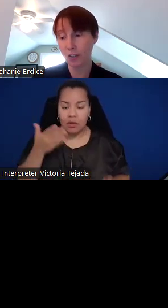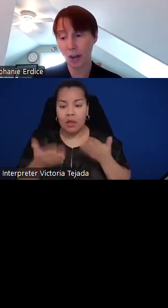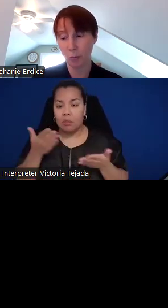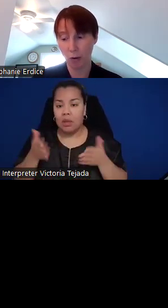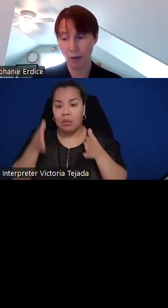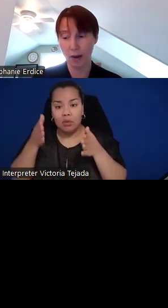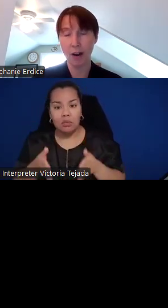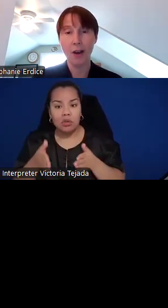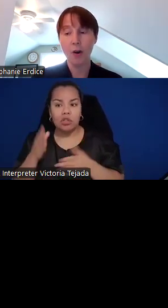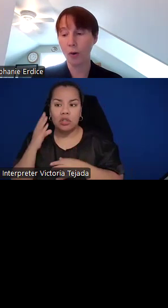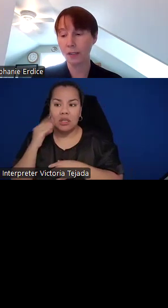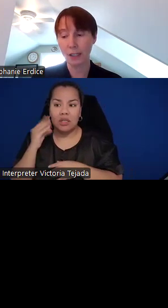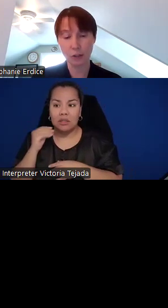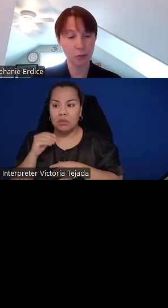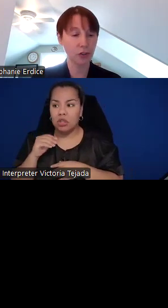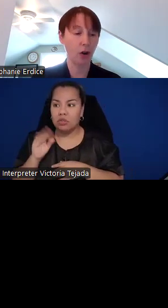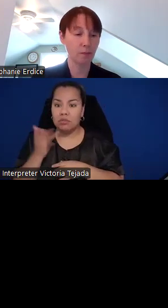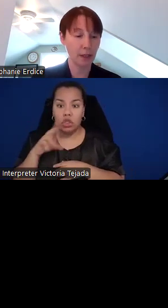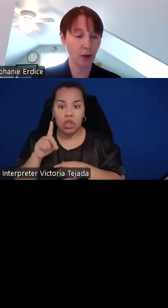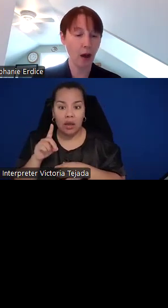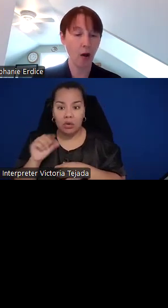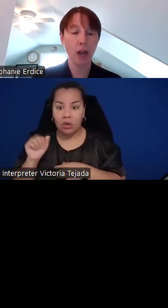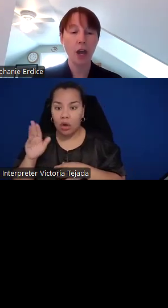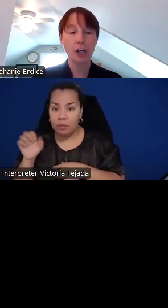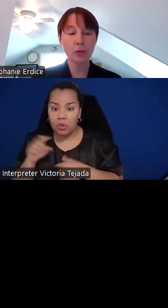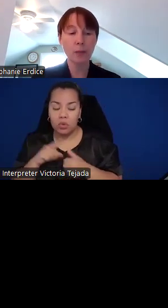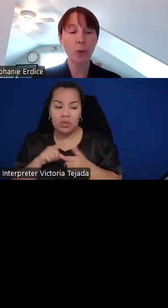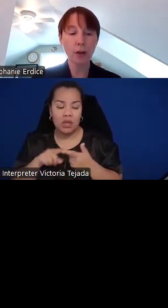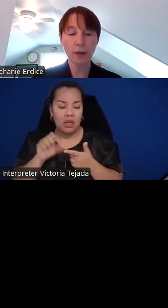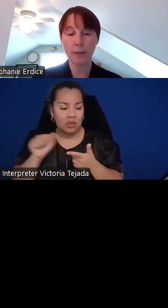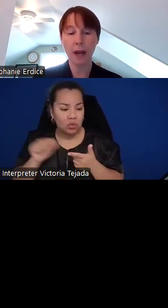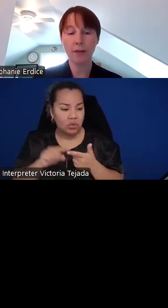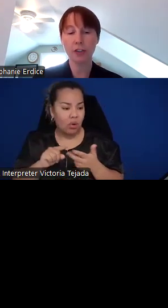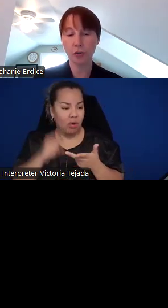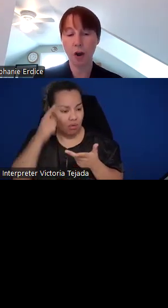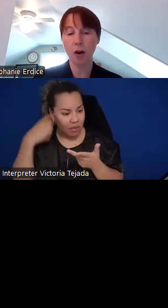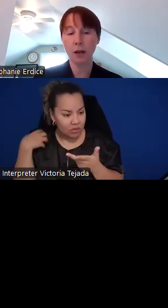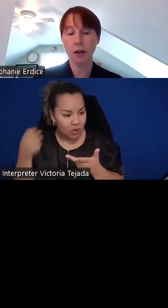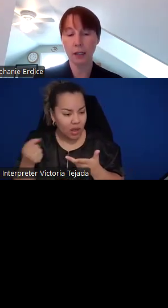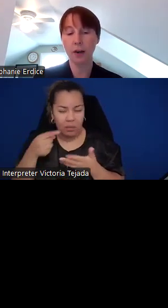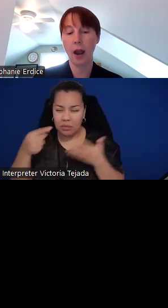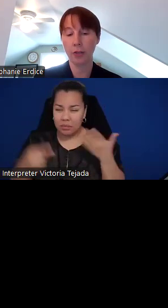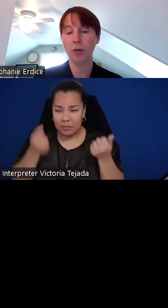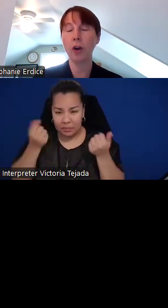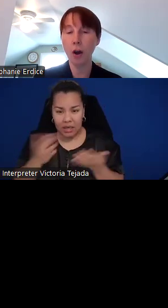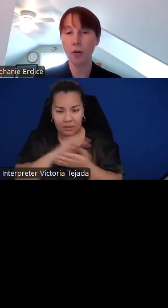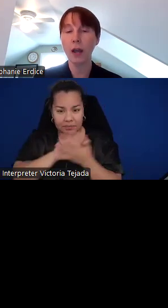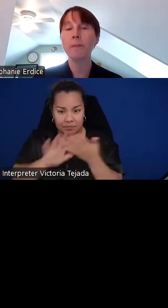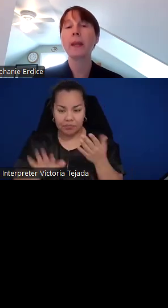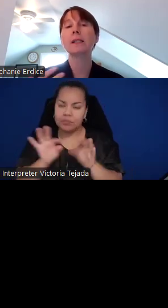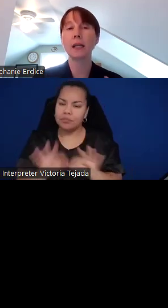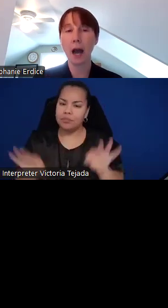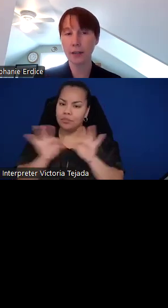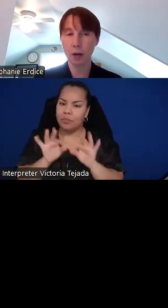might be working in child welfare or sexual assault, mental health. So it's important for them to have this strong, clear ethical